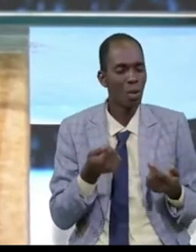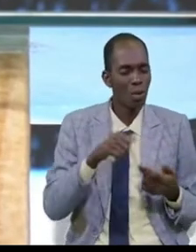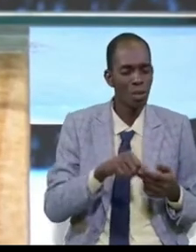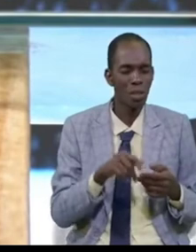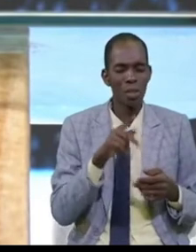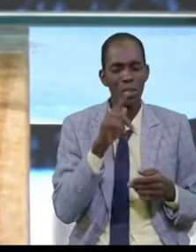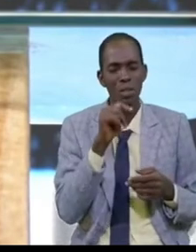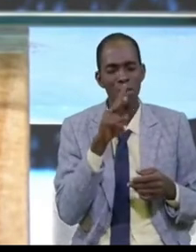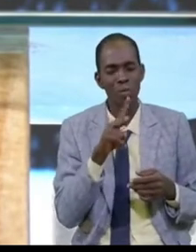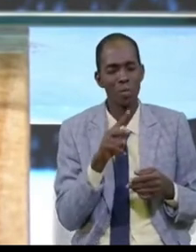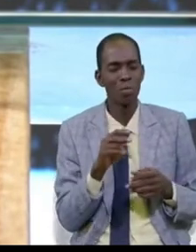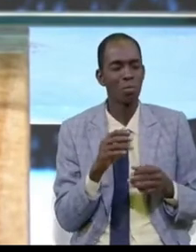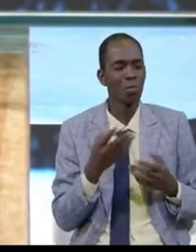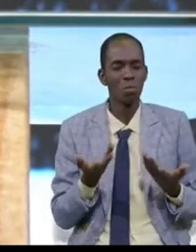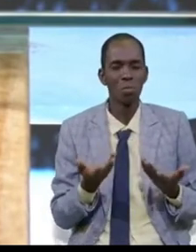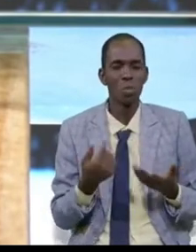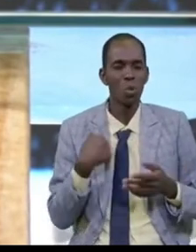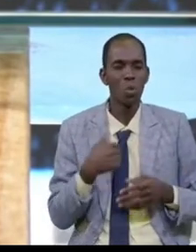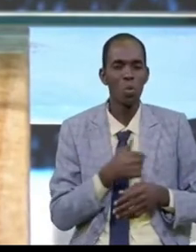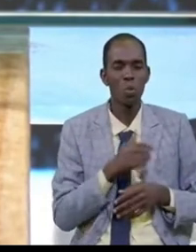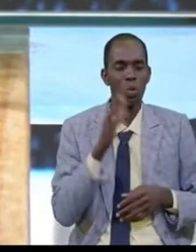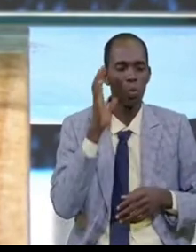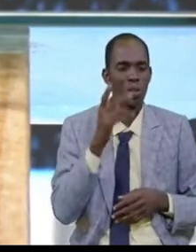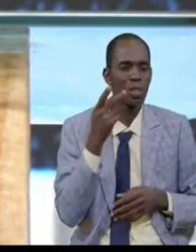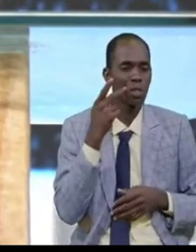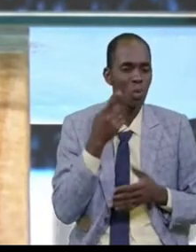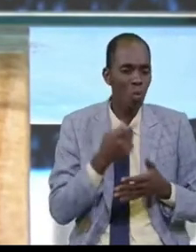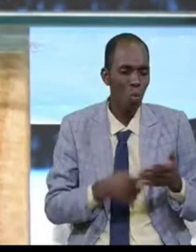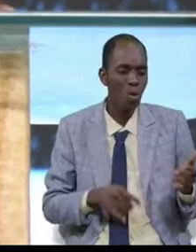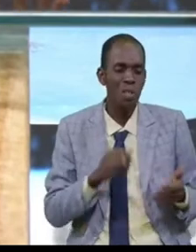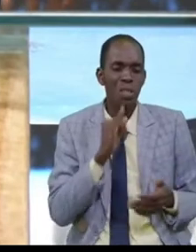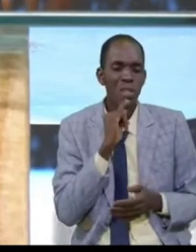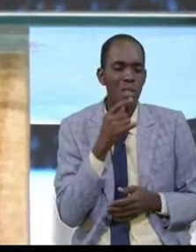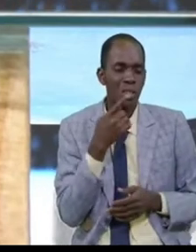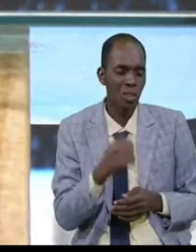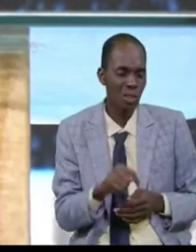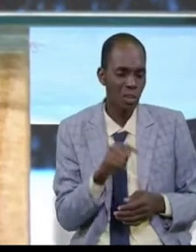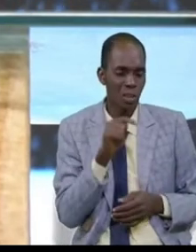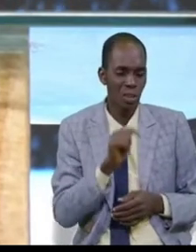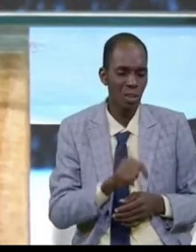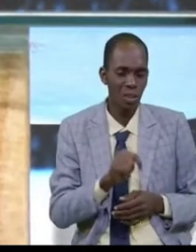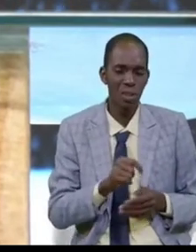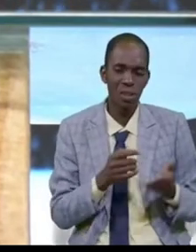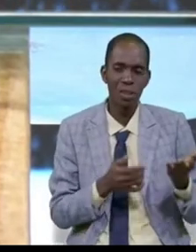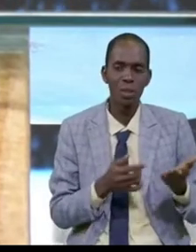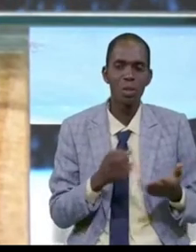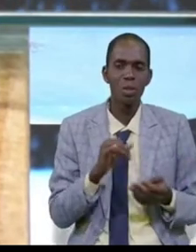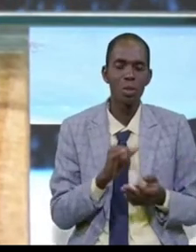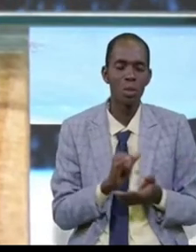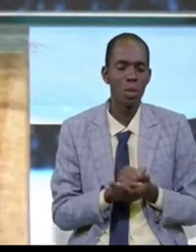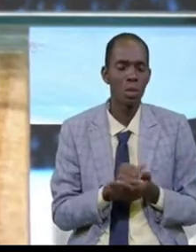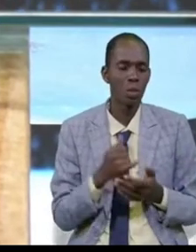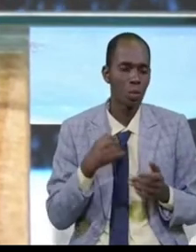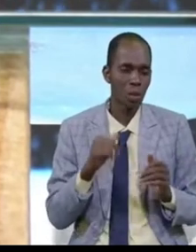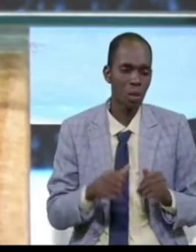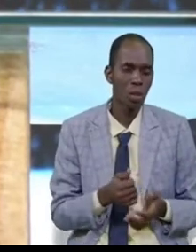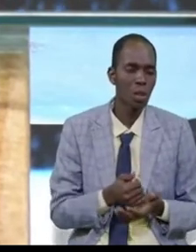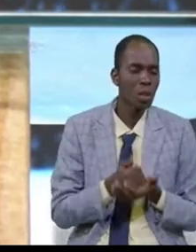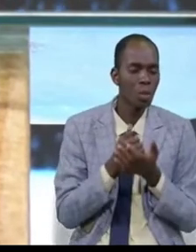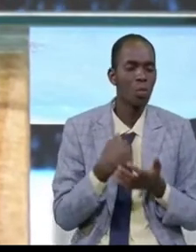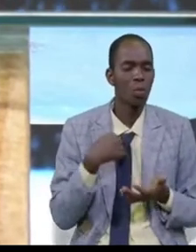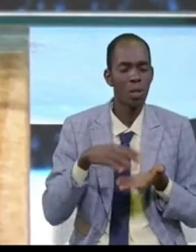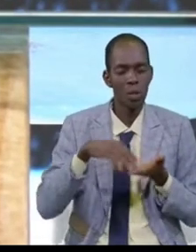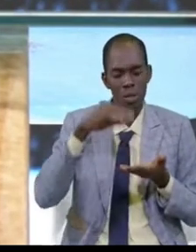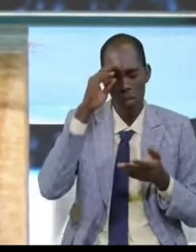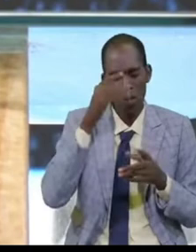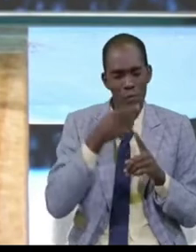each other, we will see what the need is. And we will see if we're open to each other and if we're frank with